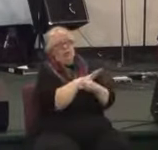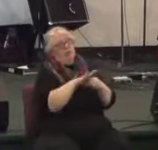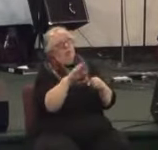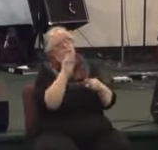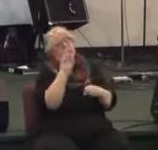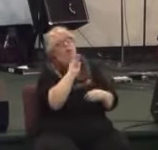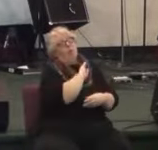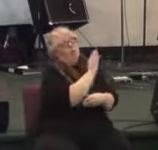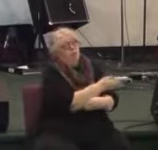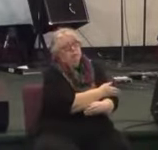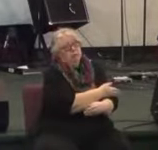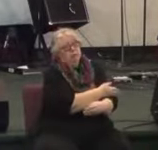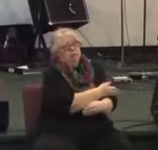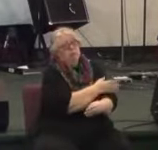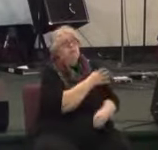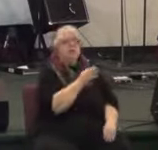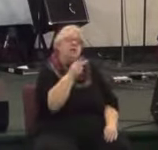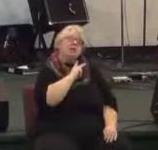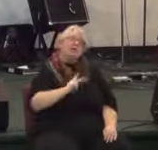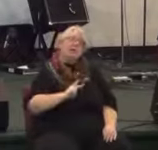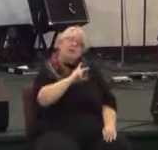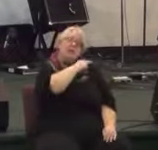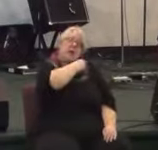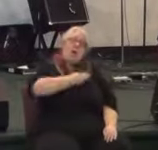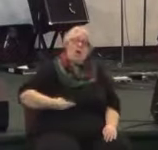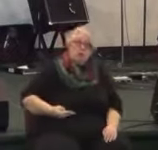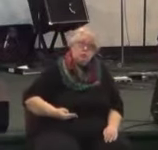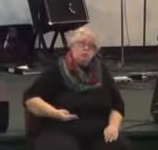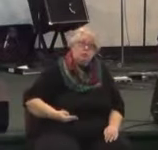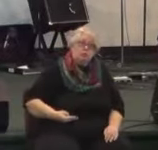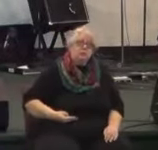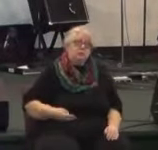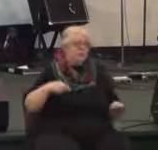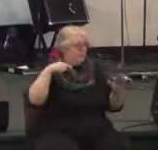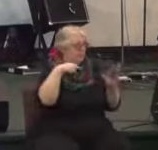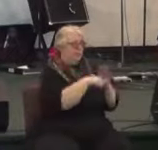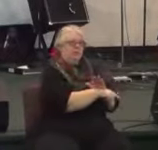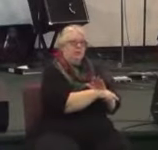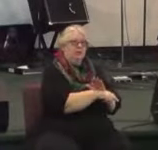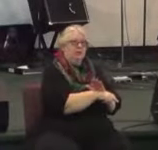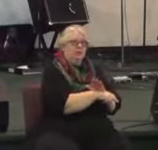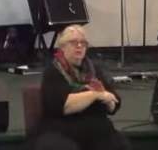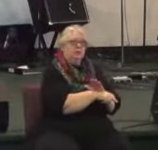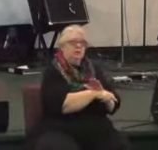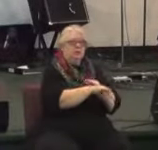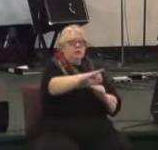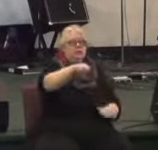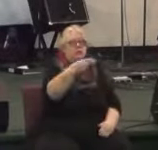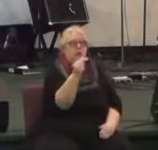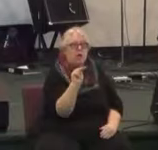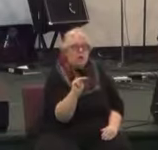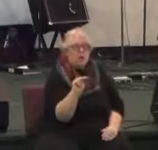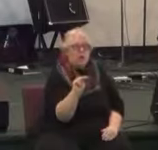his power, Herod, to see that John the Baptist was crucified. And